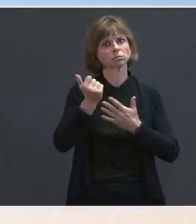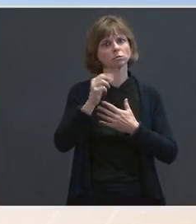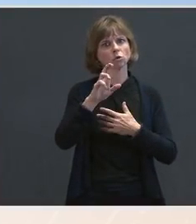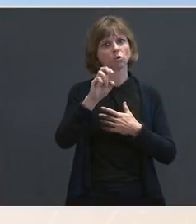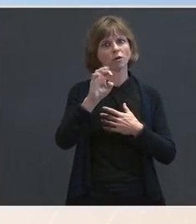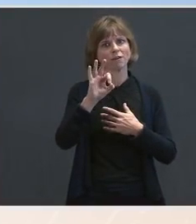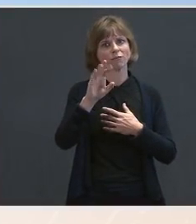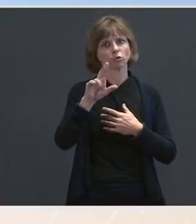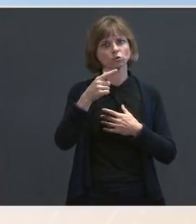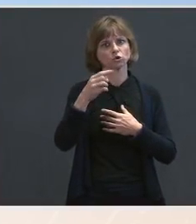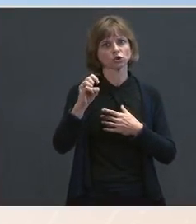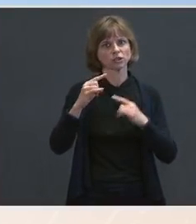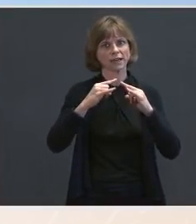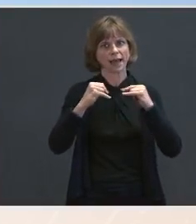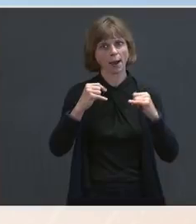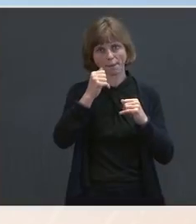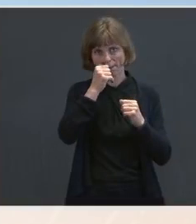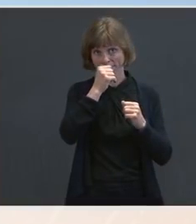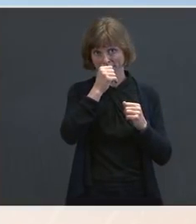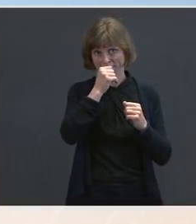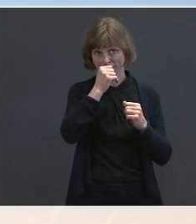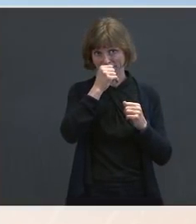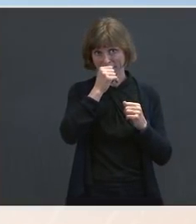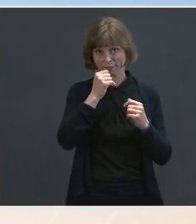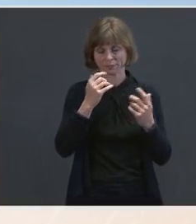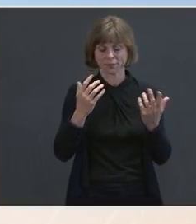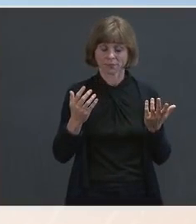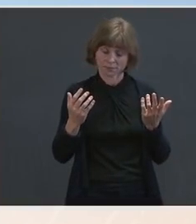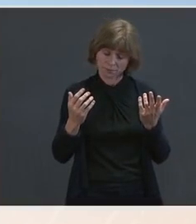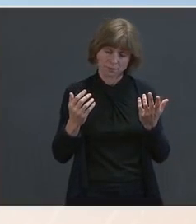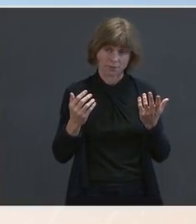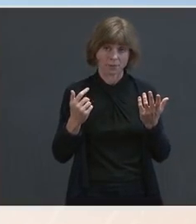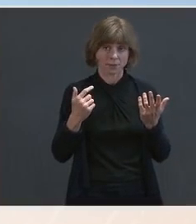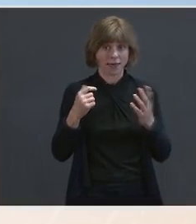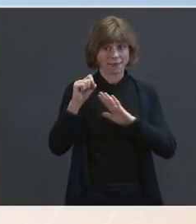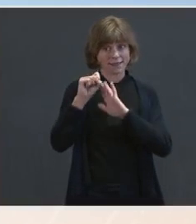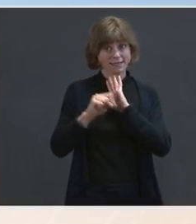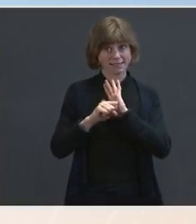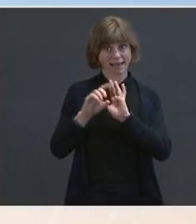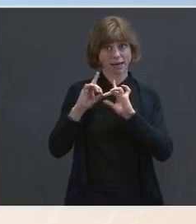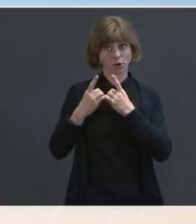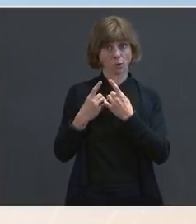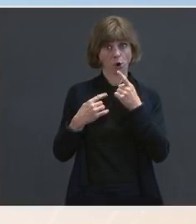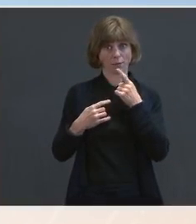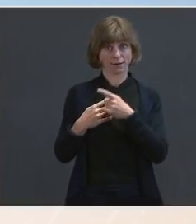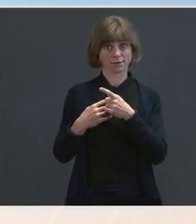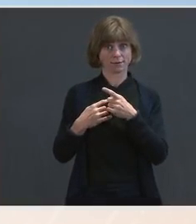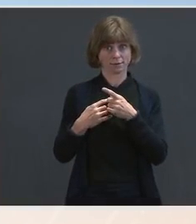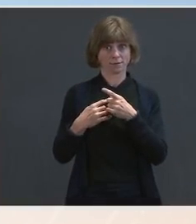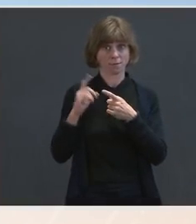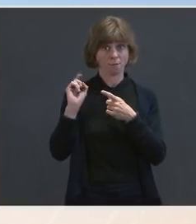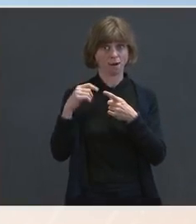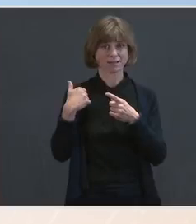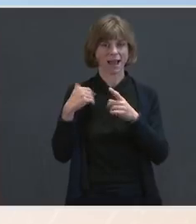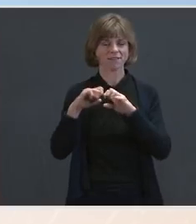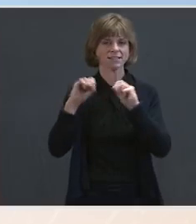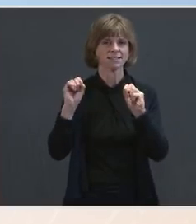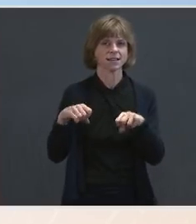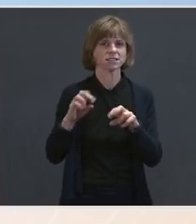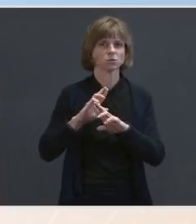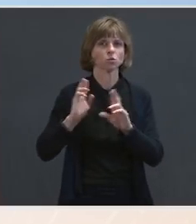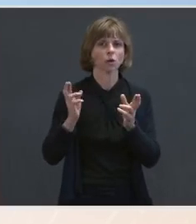flights, but has since canceled those. Well, I would refer you to the State Department. I know that they have to have systems in place in order